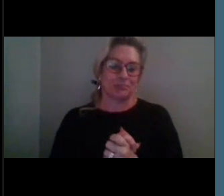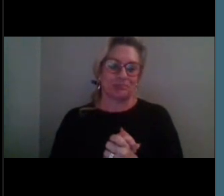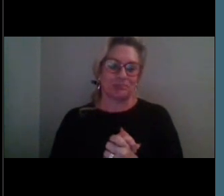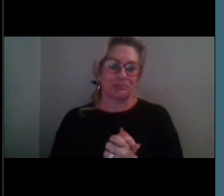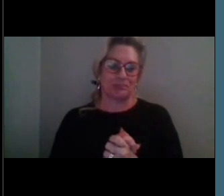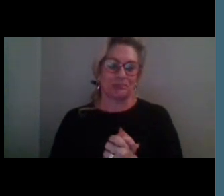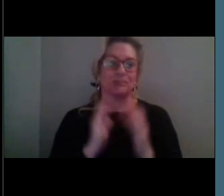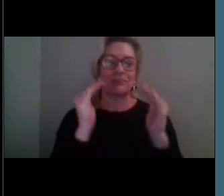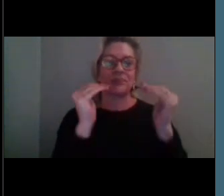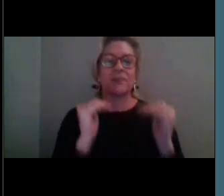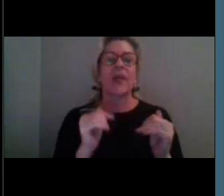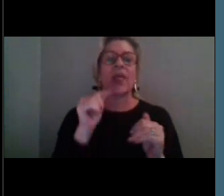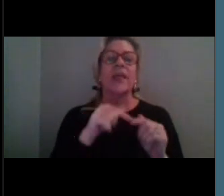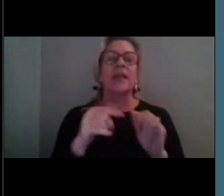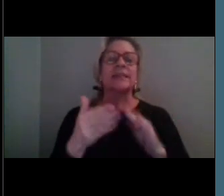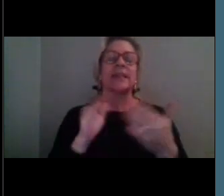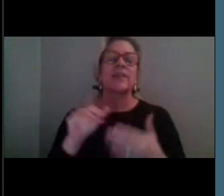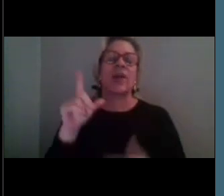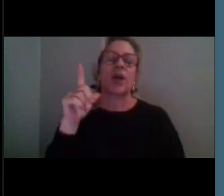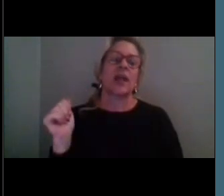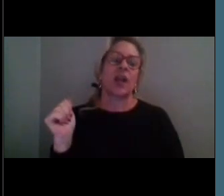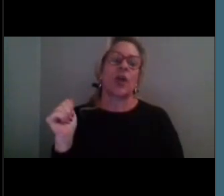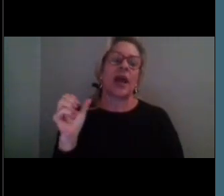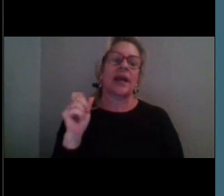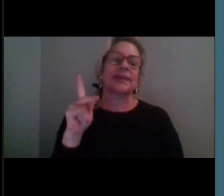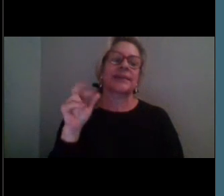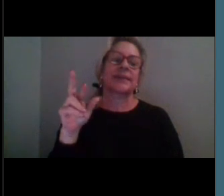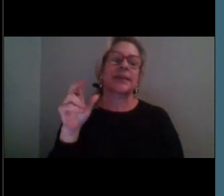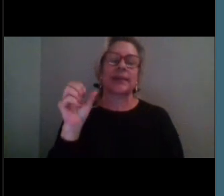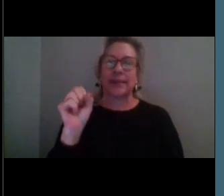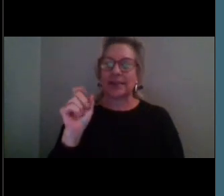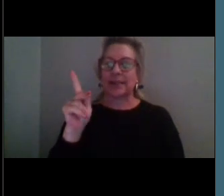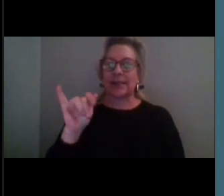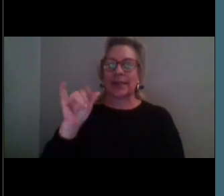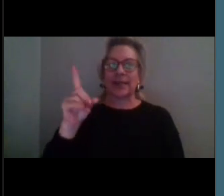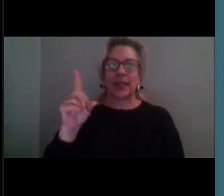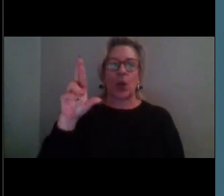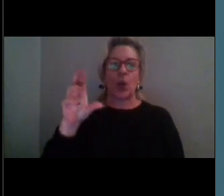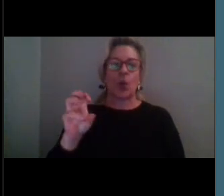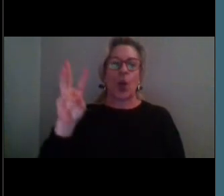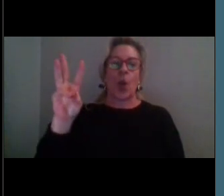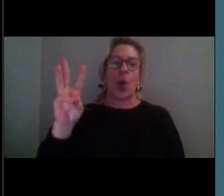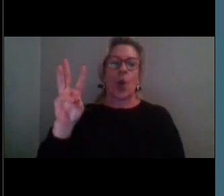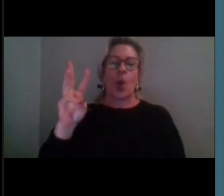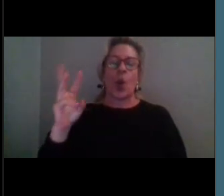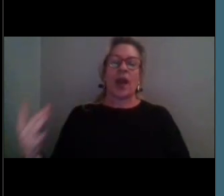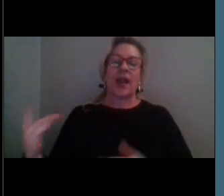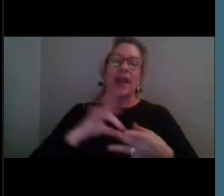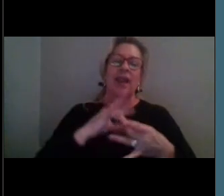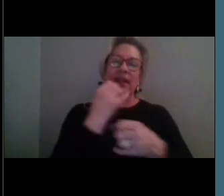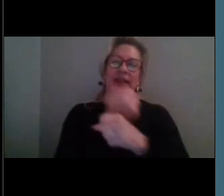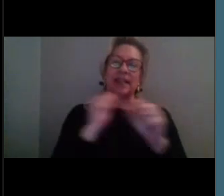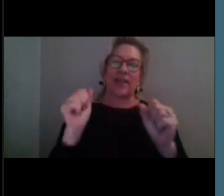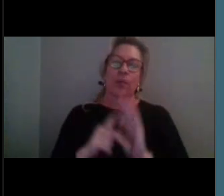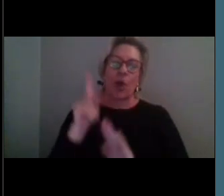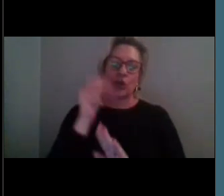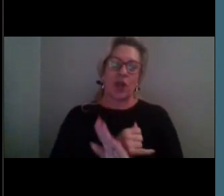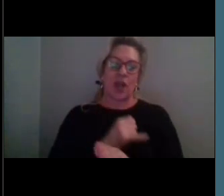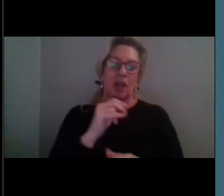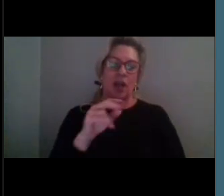Okay, and then this is the City of Los Angeles Skid Row Connectivity and Safety Project. There's a total project cost